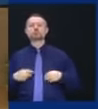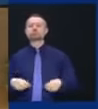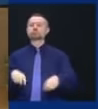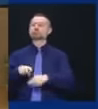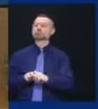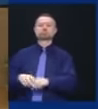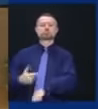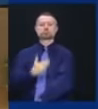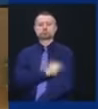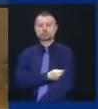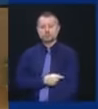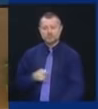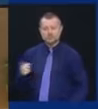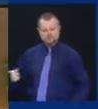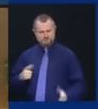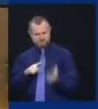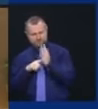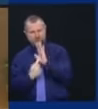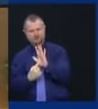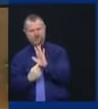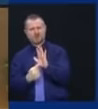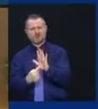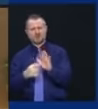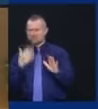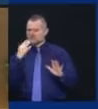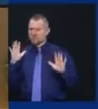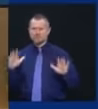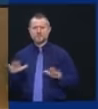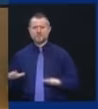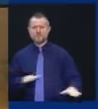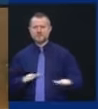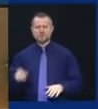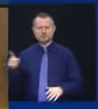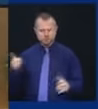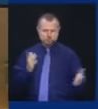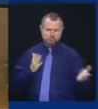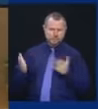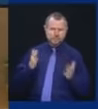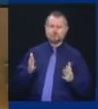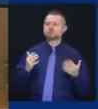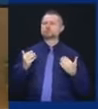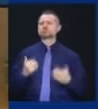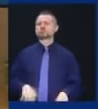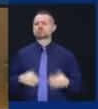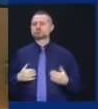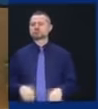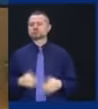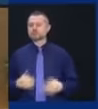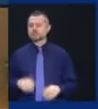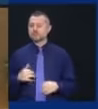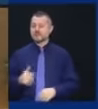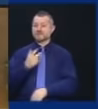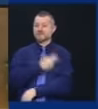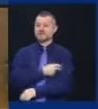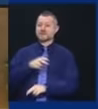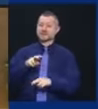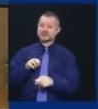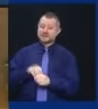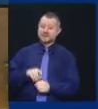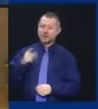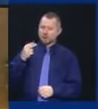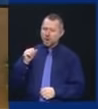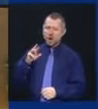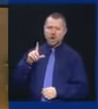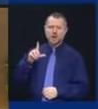have modeled behavior. You have been a servant leader. And you've got the vaccine in Harlem, surrounded by leaders like